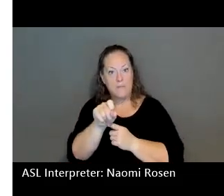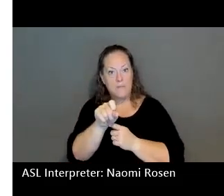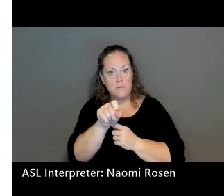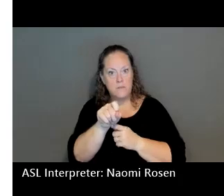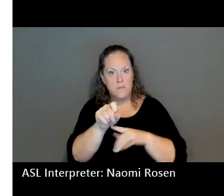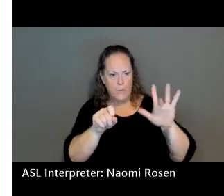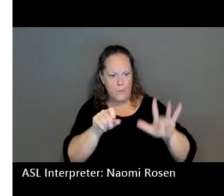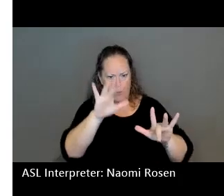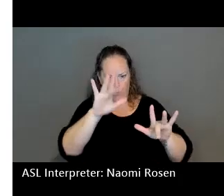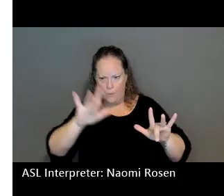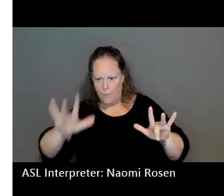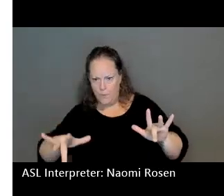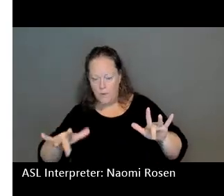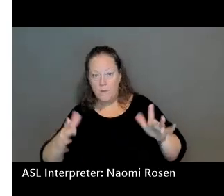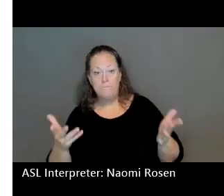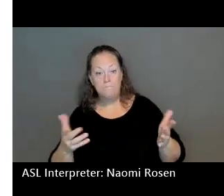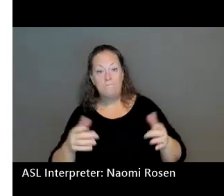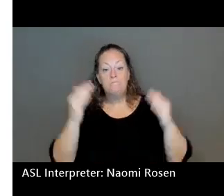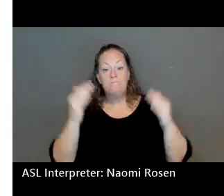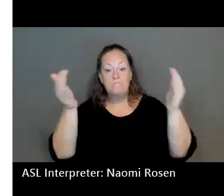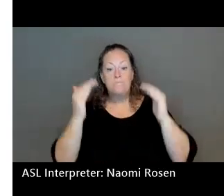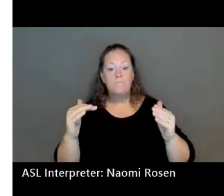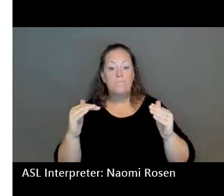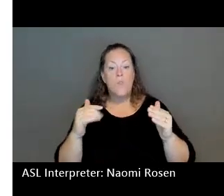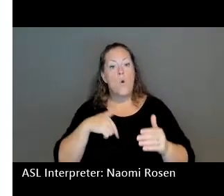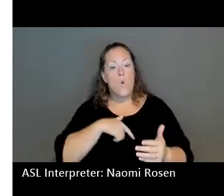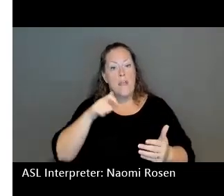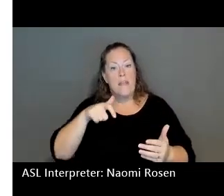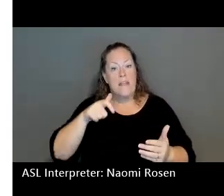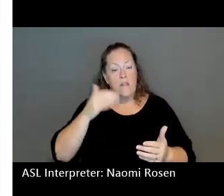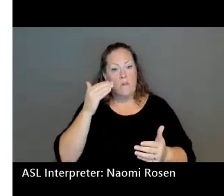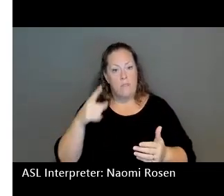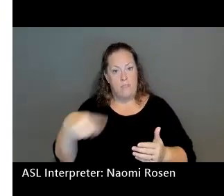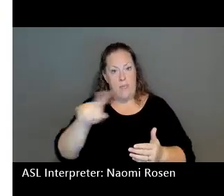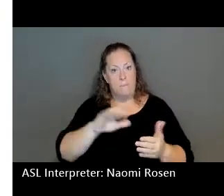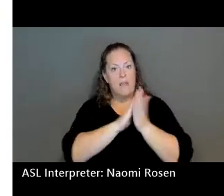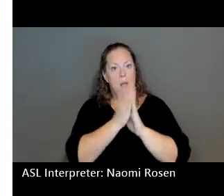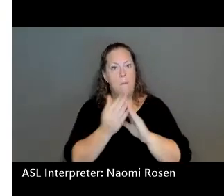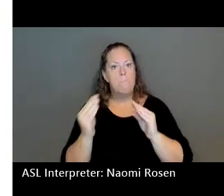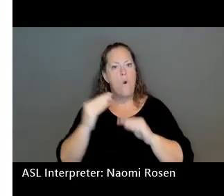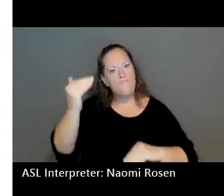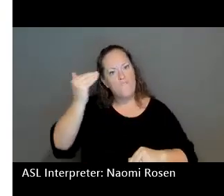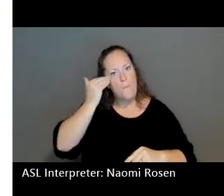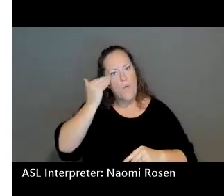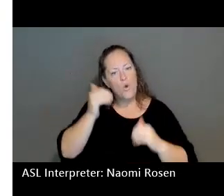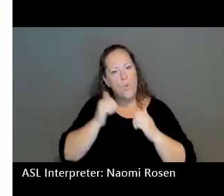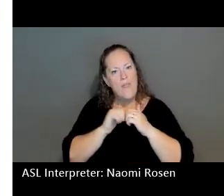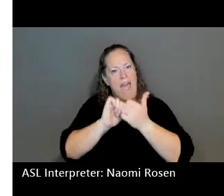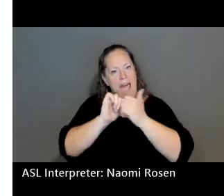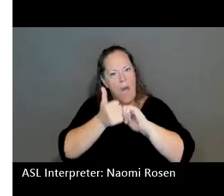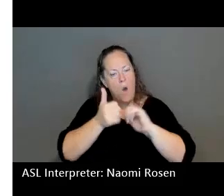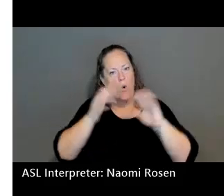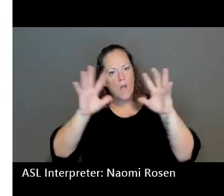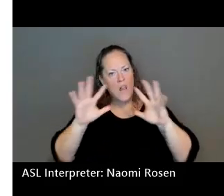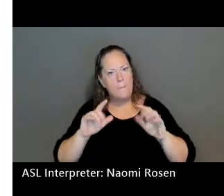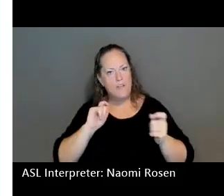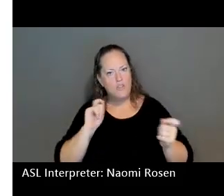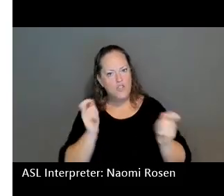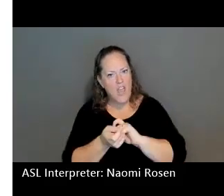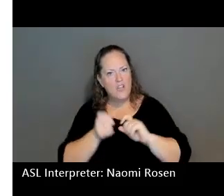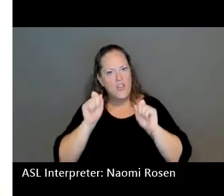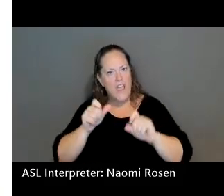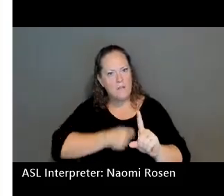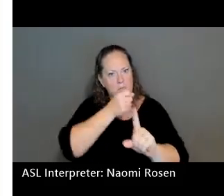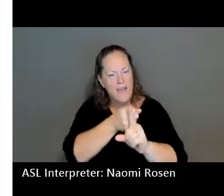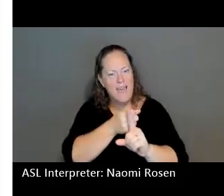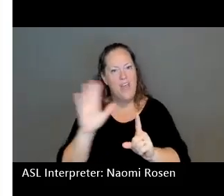learning objective was for them to familiarize with how climate change manifests itself on the ground, on the projects. And finally,